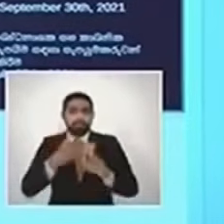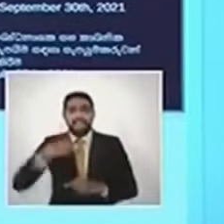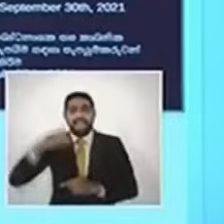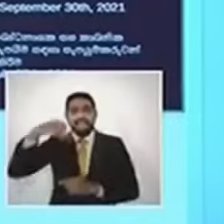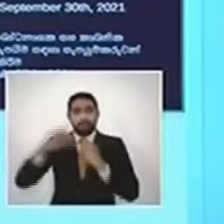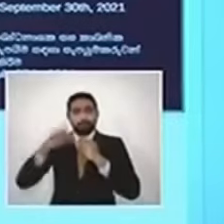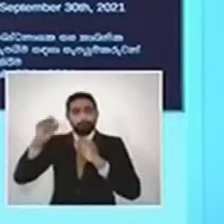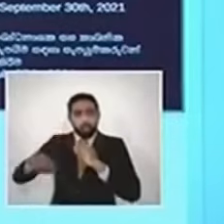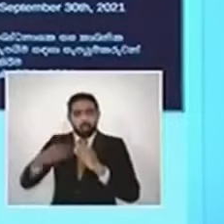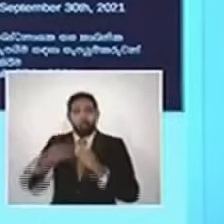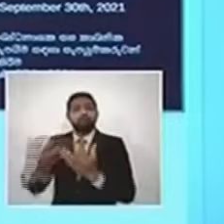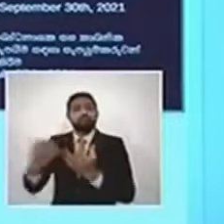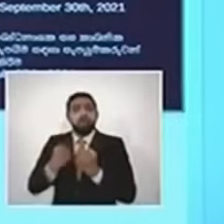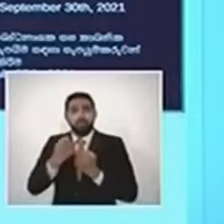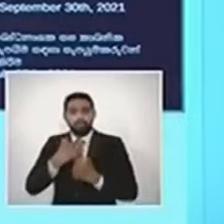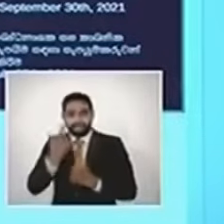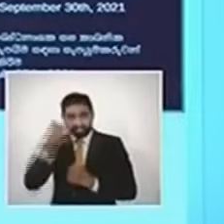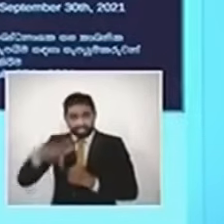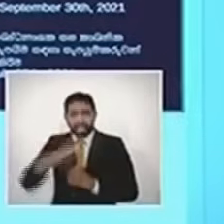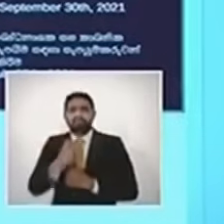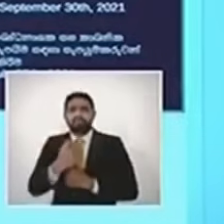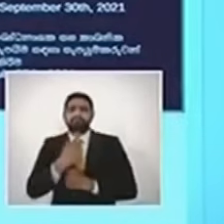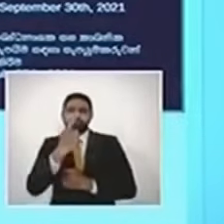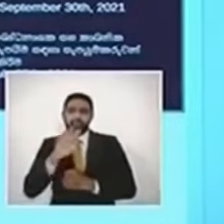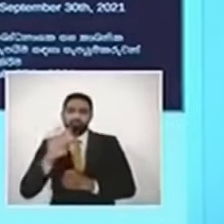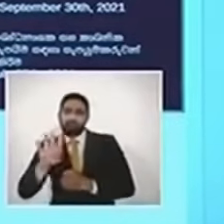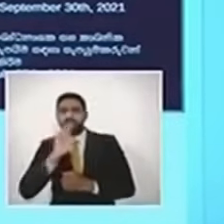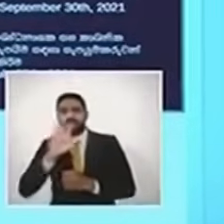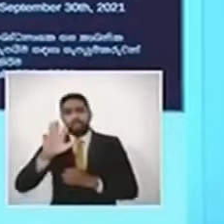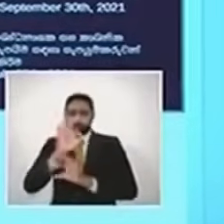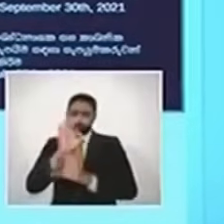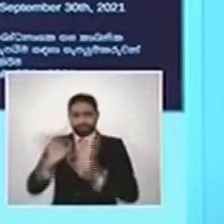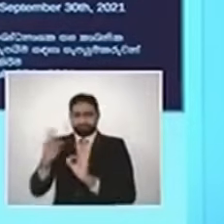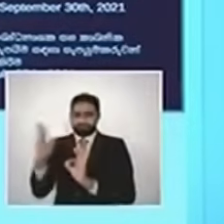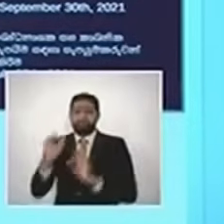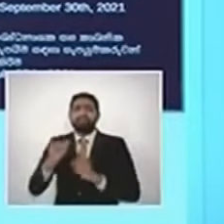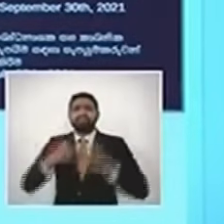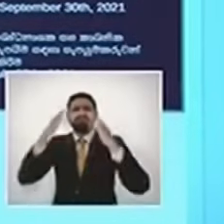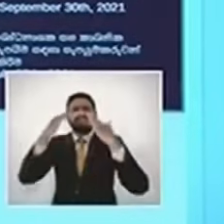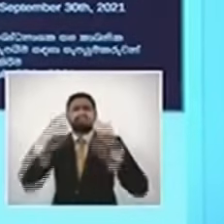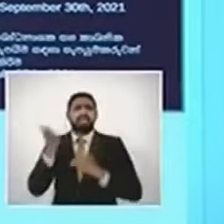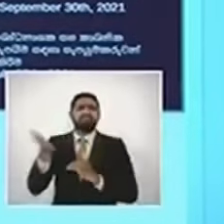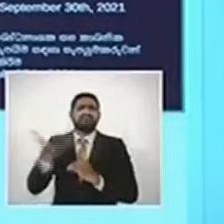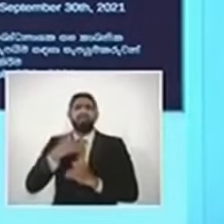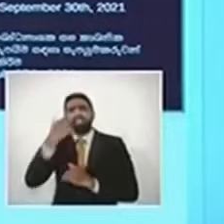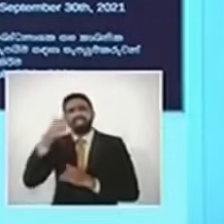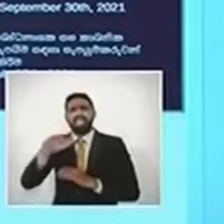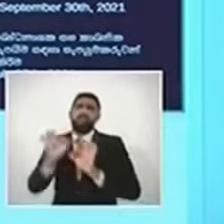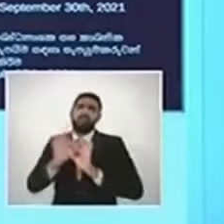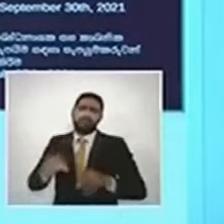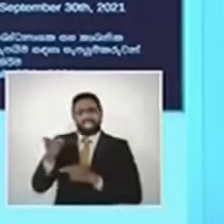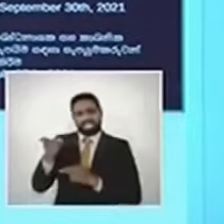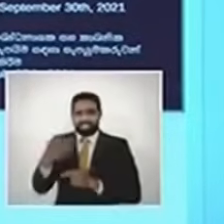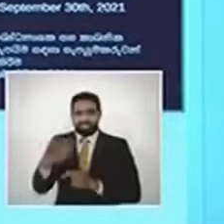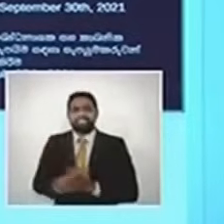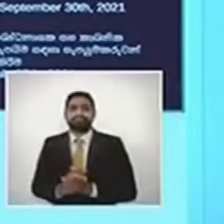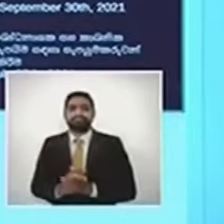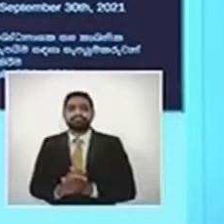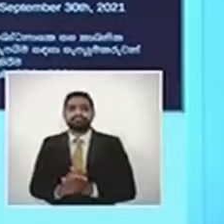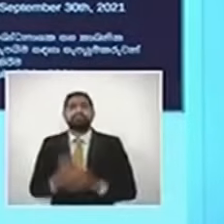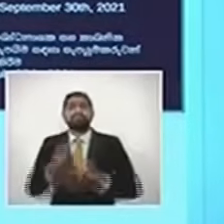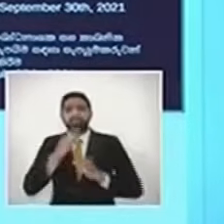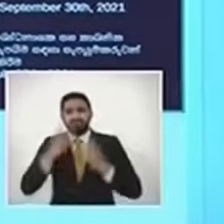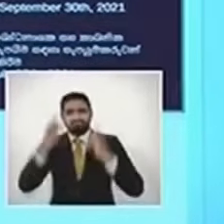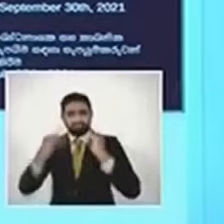to 2%. That is because there is adequate rainfall in the regions that require them to generate hydroelectricity. But